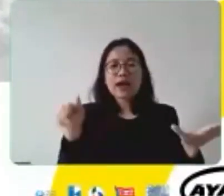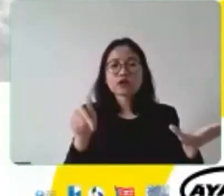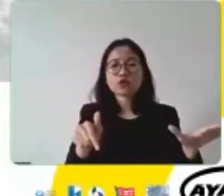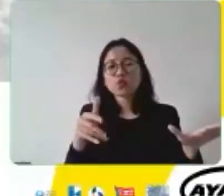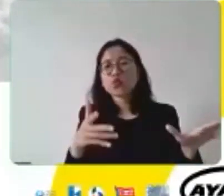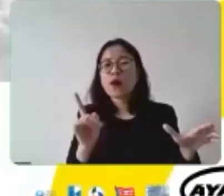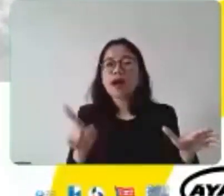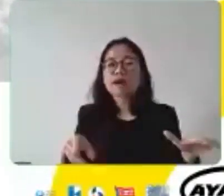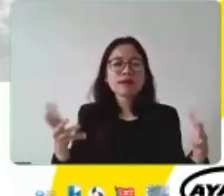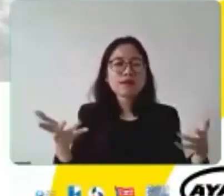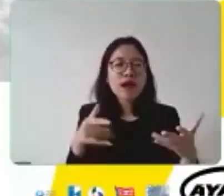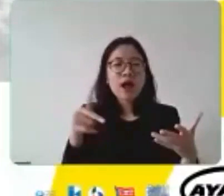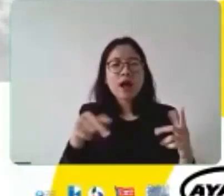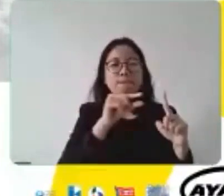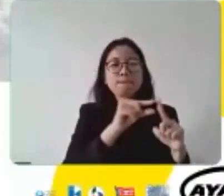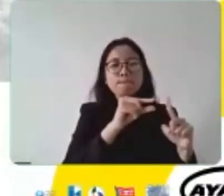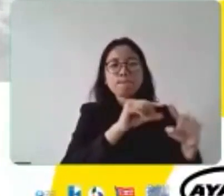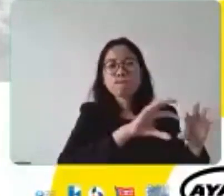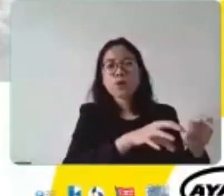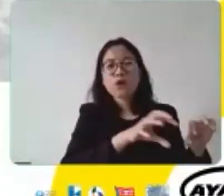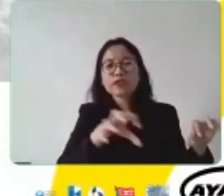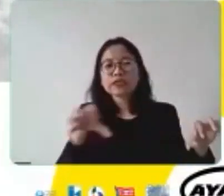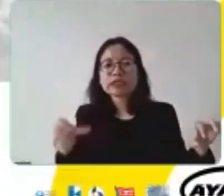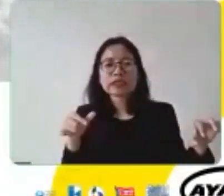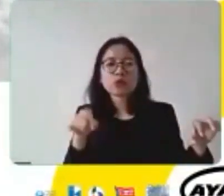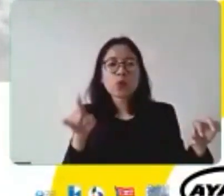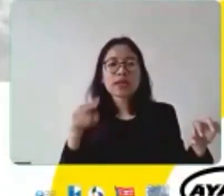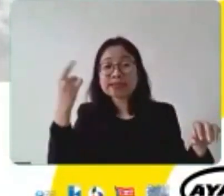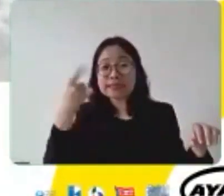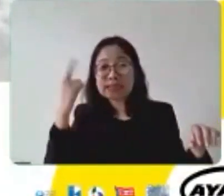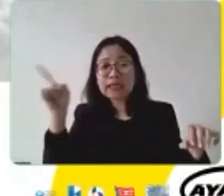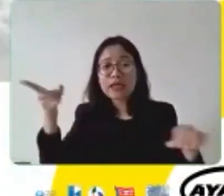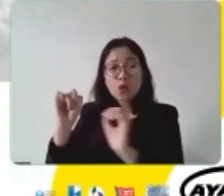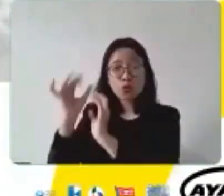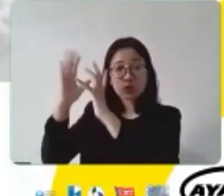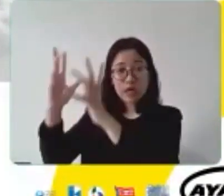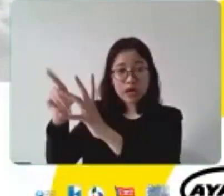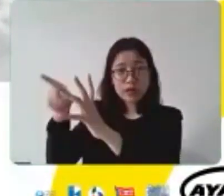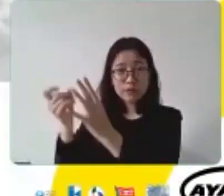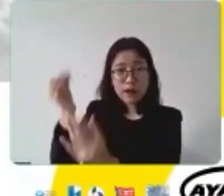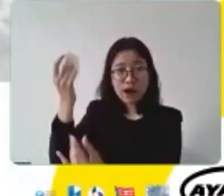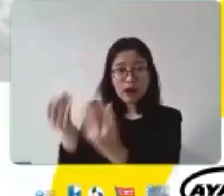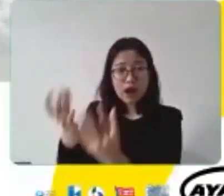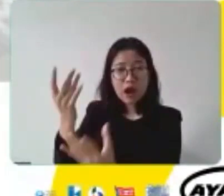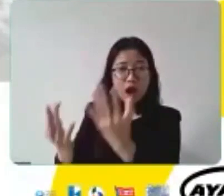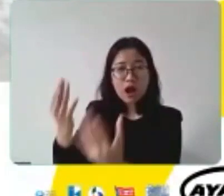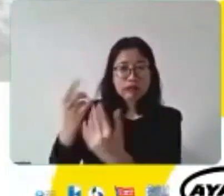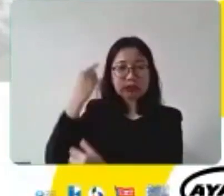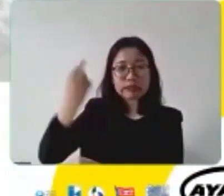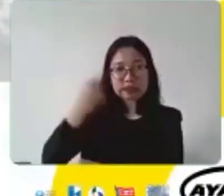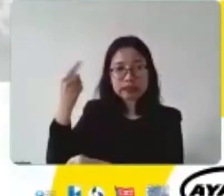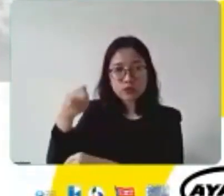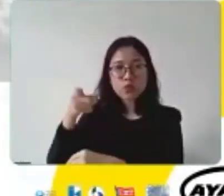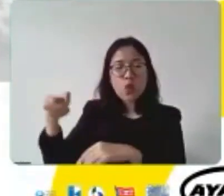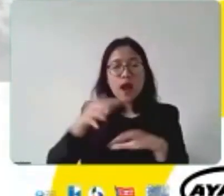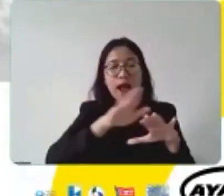in repeated RCPM scores compared with children who lived in non-forest fire-prone provinces all